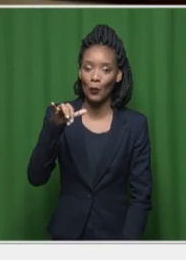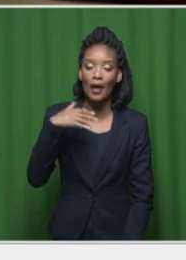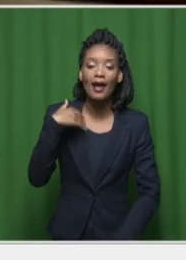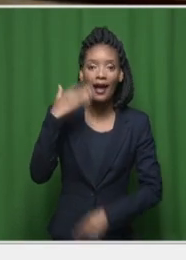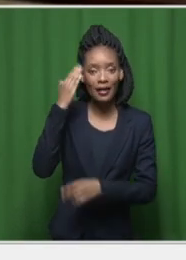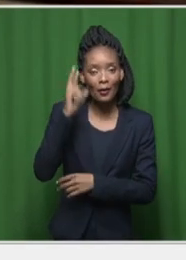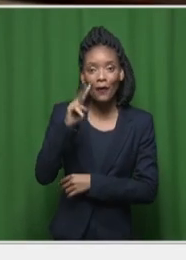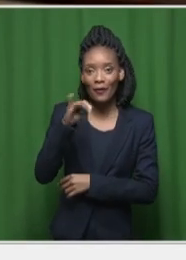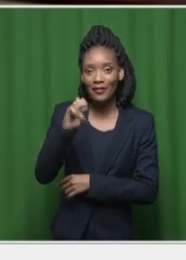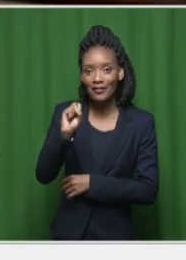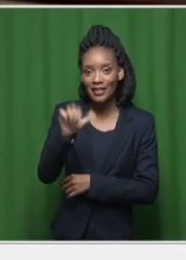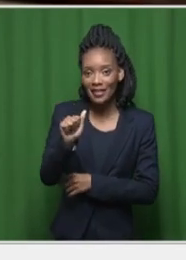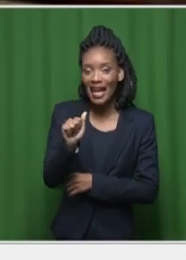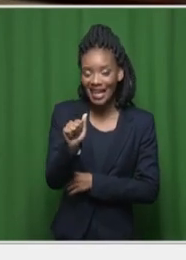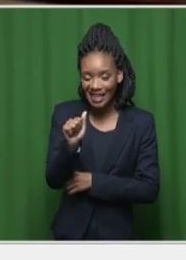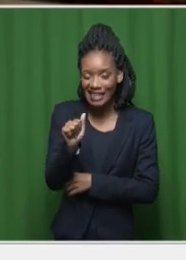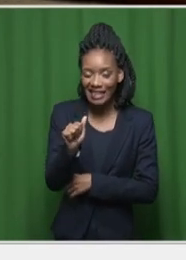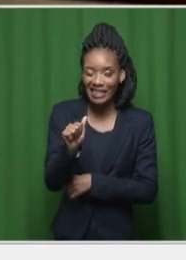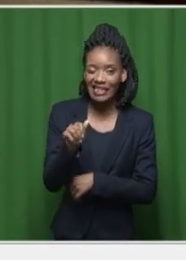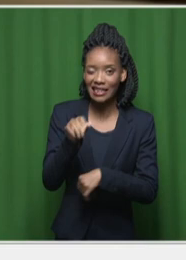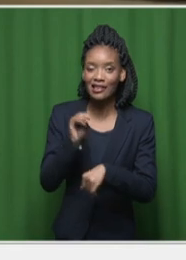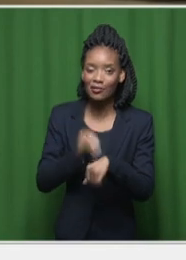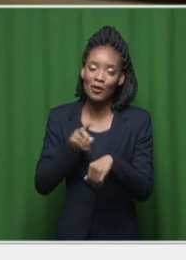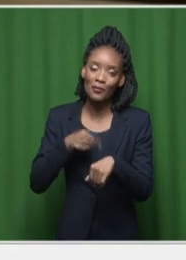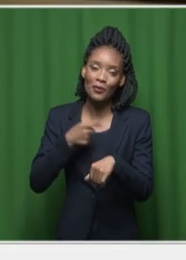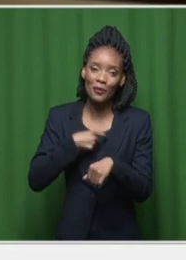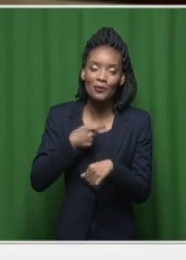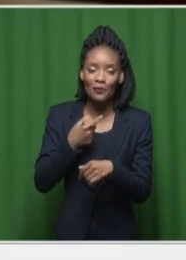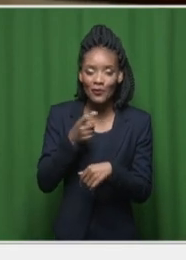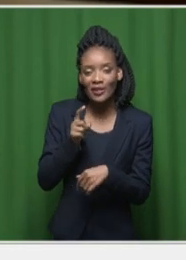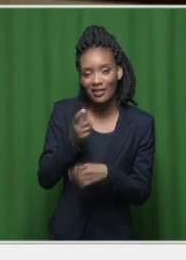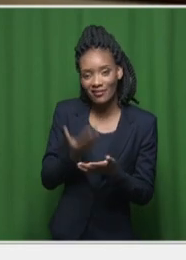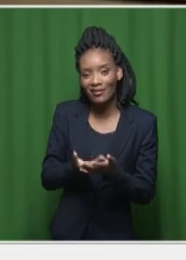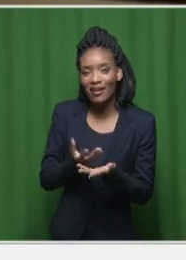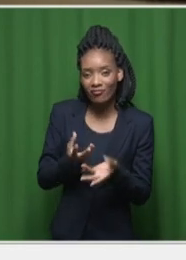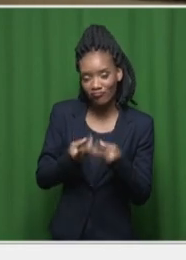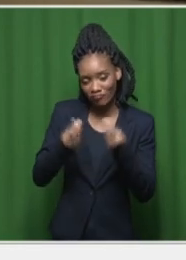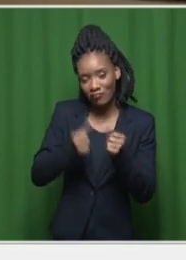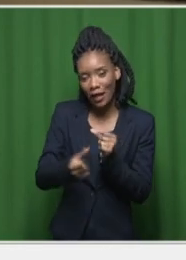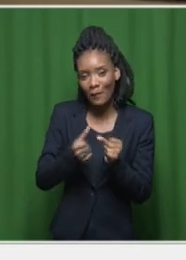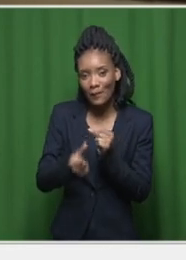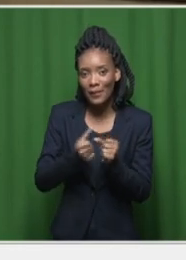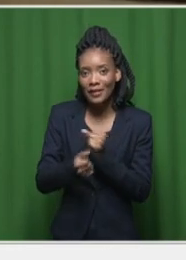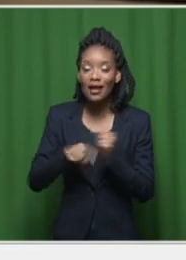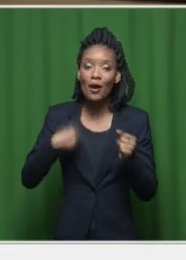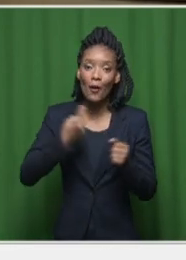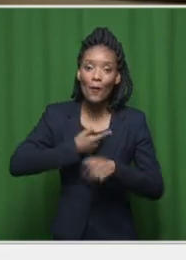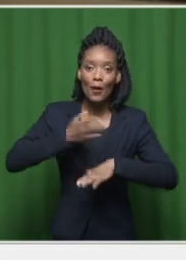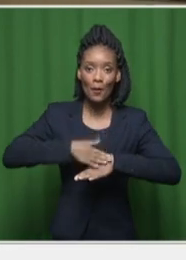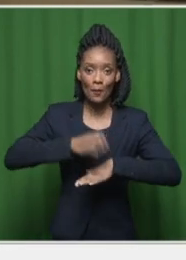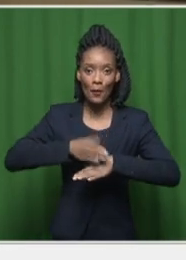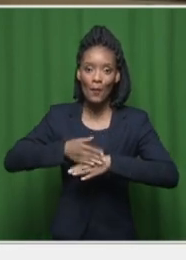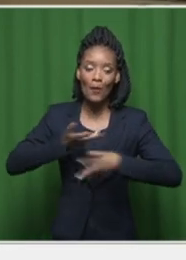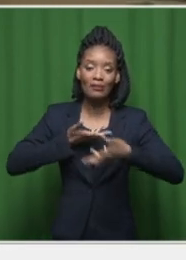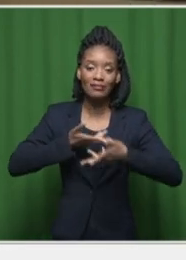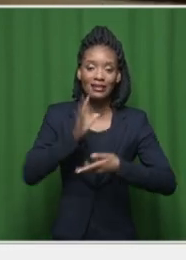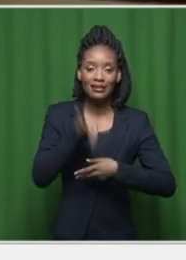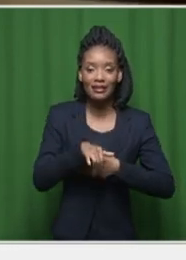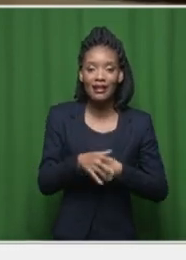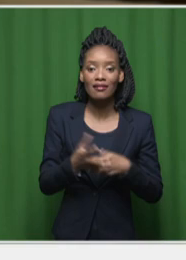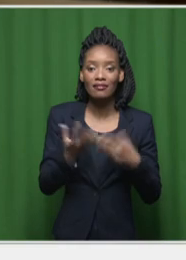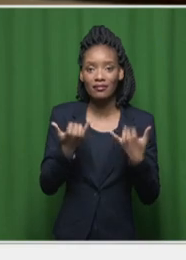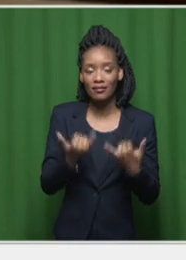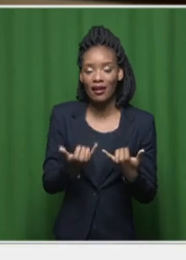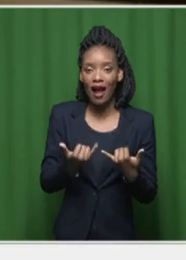e-visas. So these are some of the issues we'll be touching on, as well as a lot more during our broadcast here this morning. So we're going to wrap it for now. We'll see you in the next